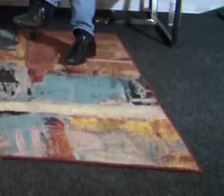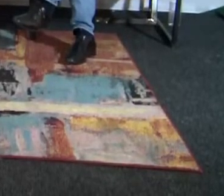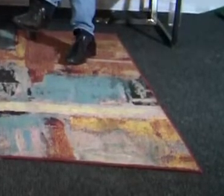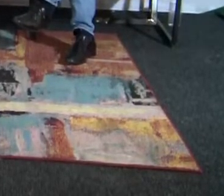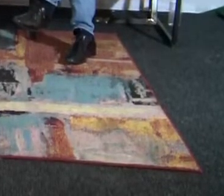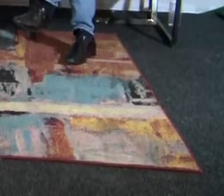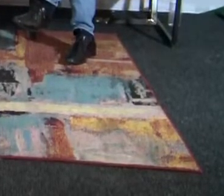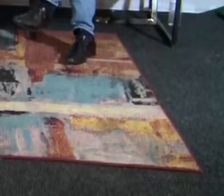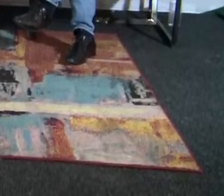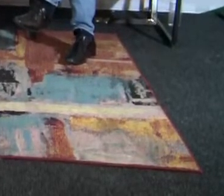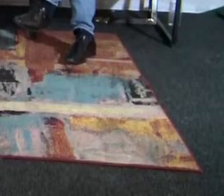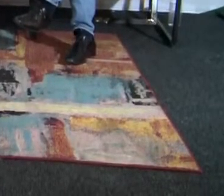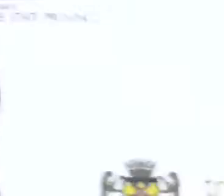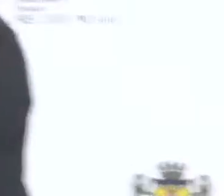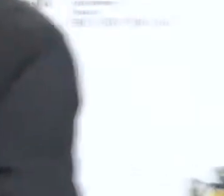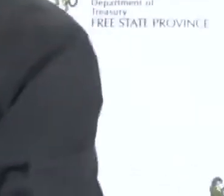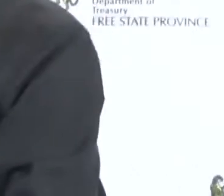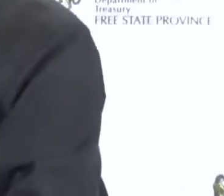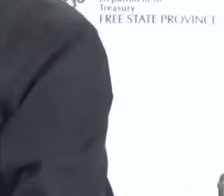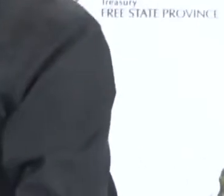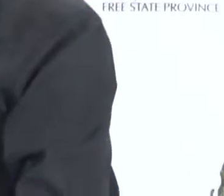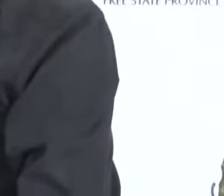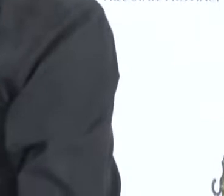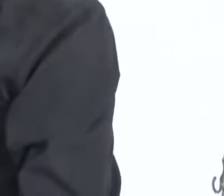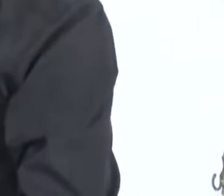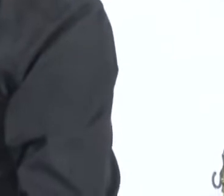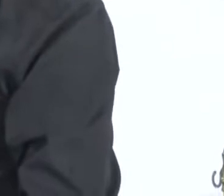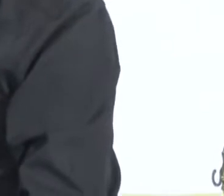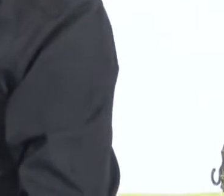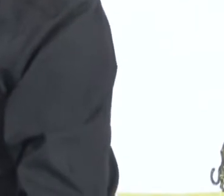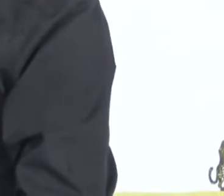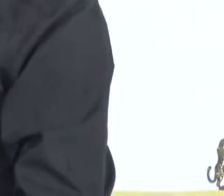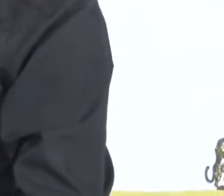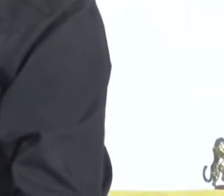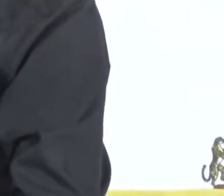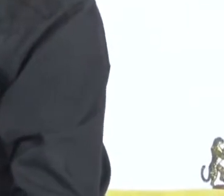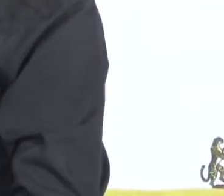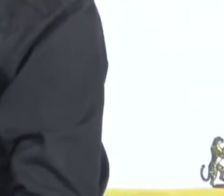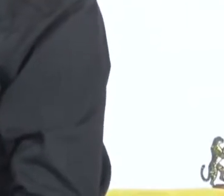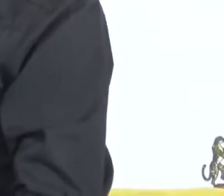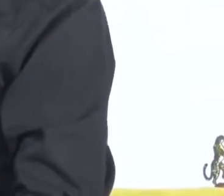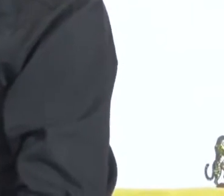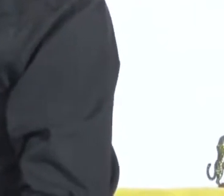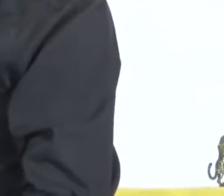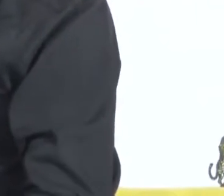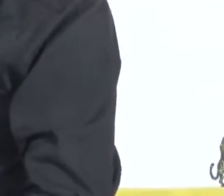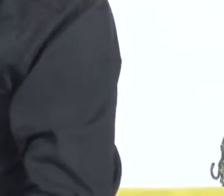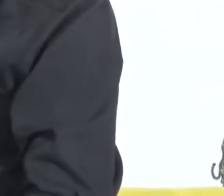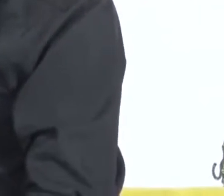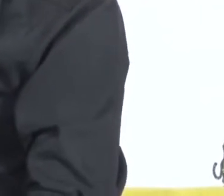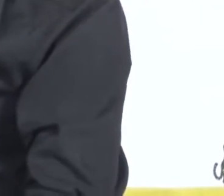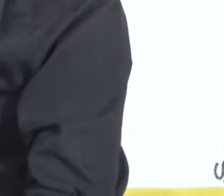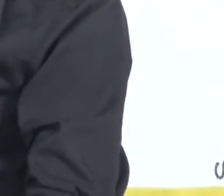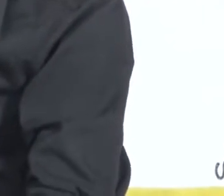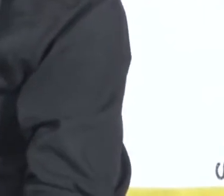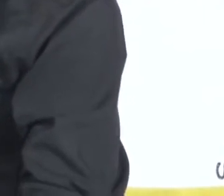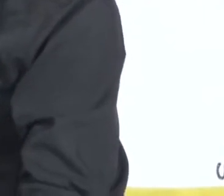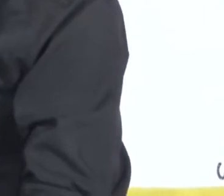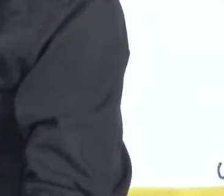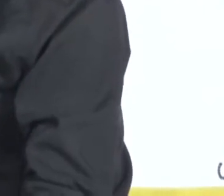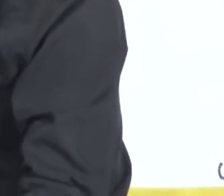are going to change for the better. Even now that things are being eased up in terms of COVID-19 regulations, we are now